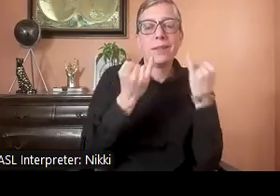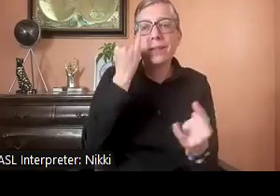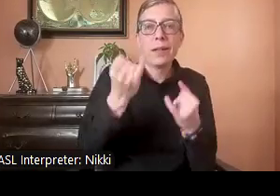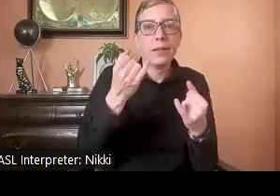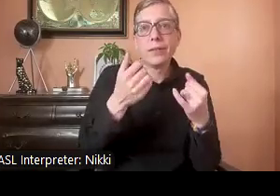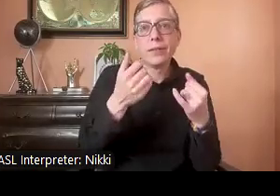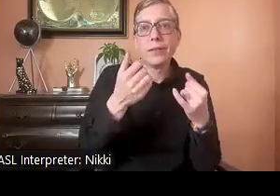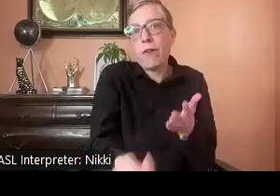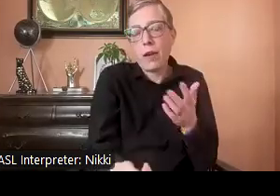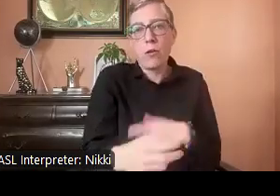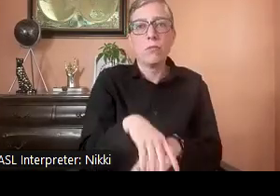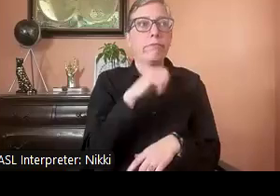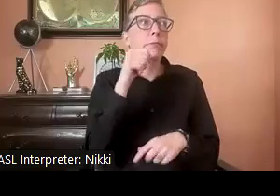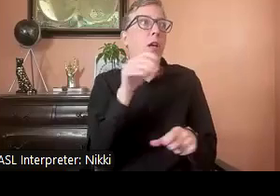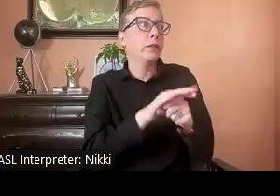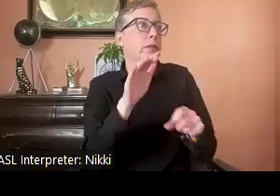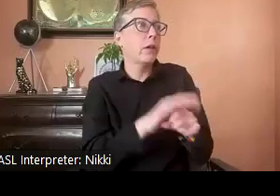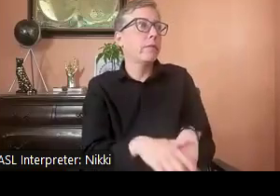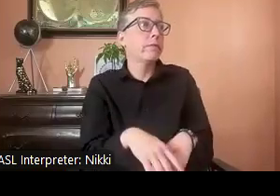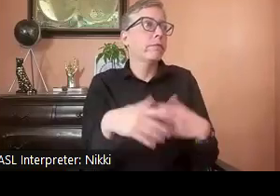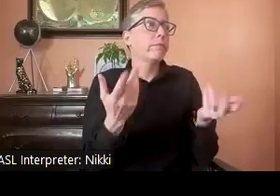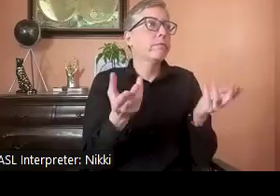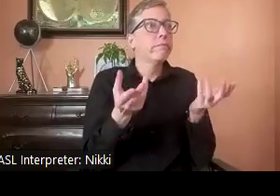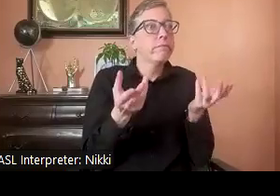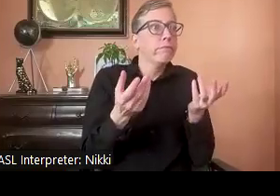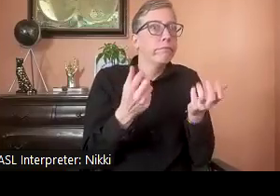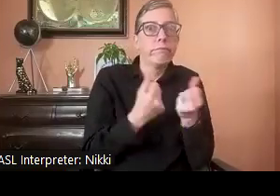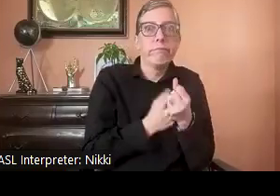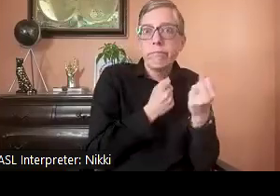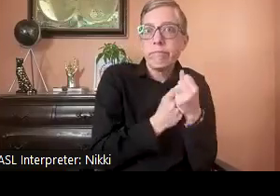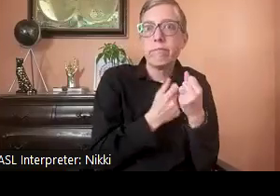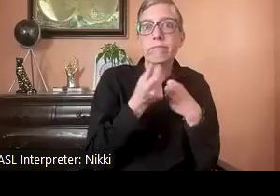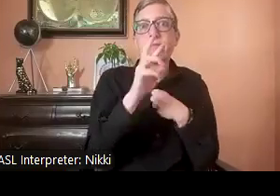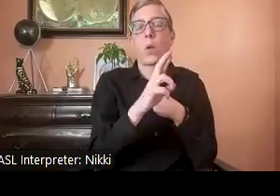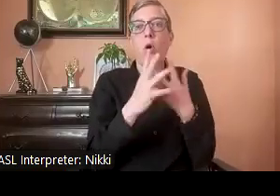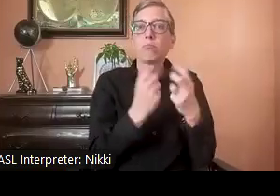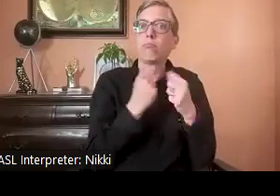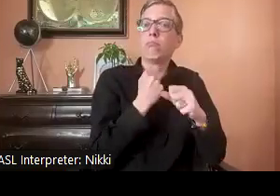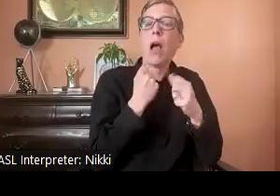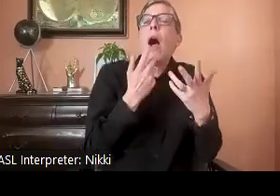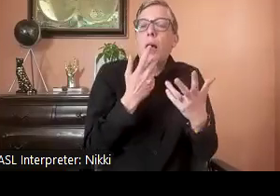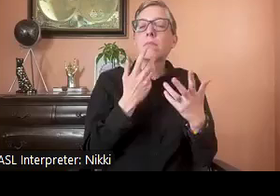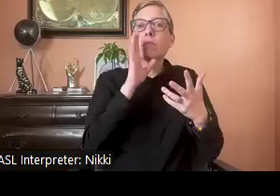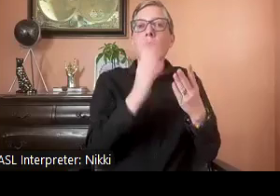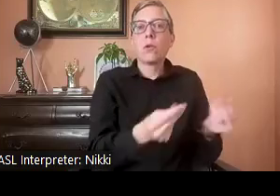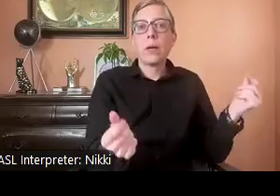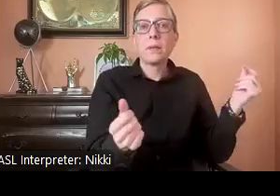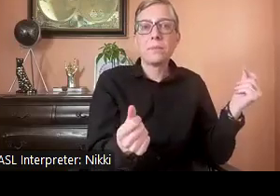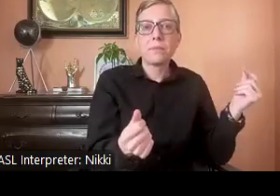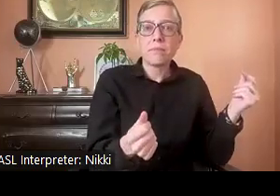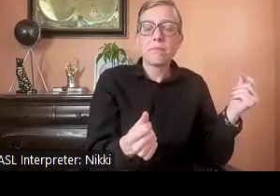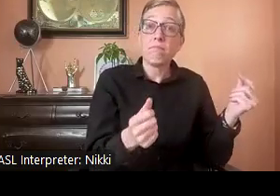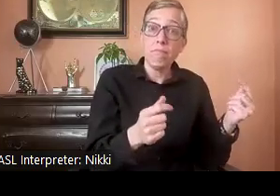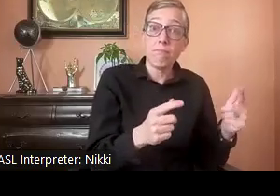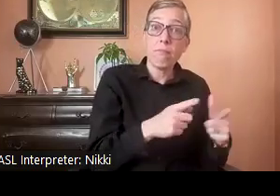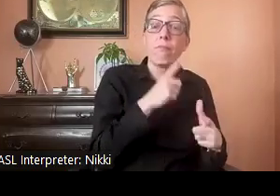doesn't have enough backing, it can go away. And once you're kind of born into the world, you kind of have to grow, just like